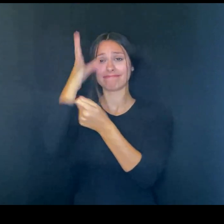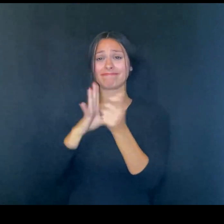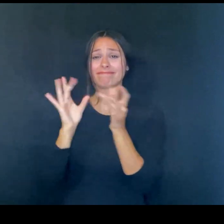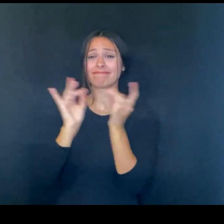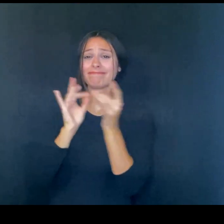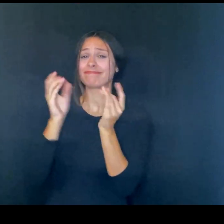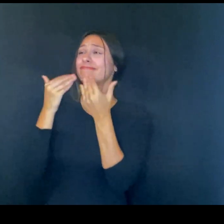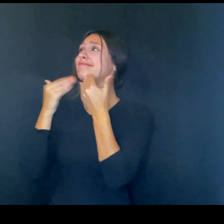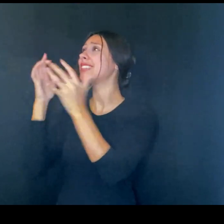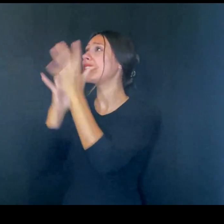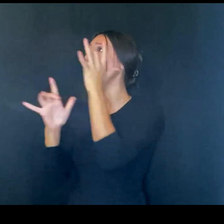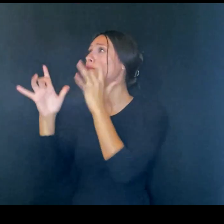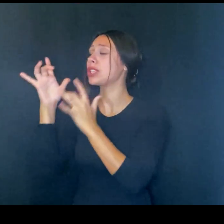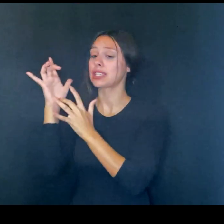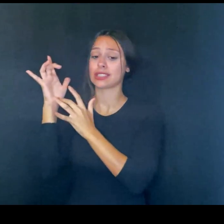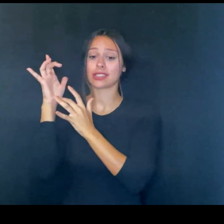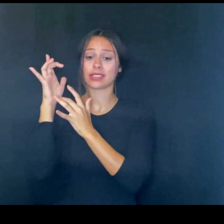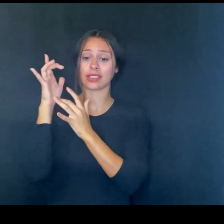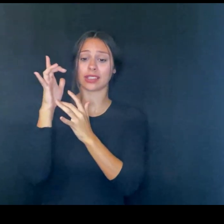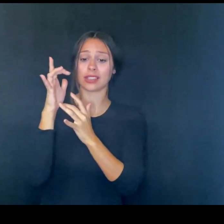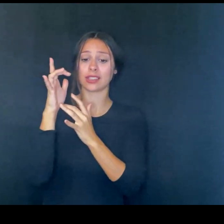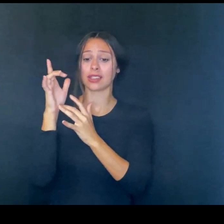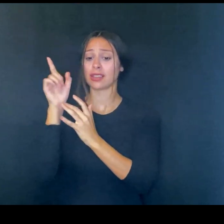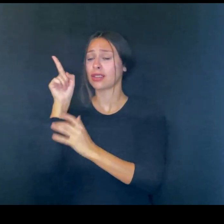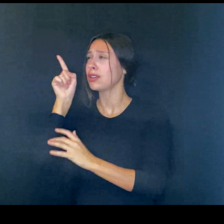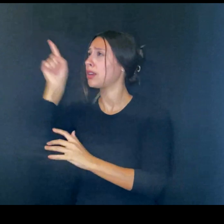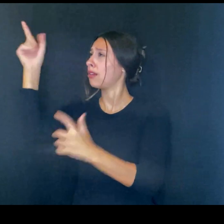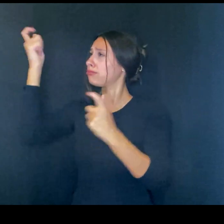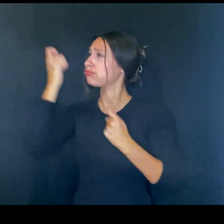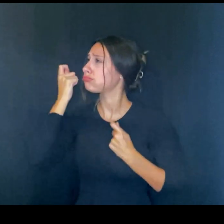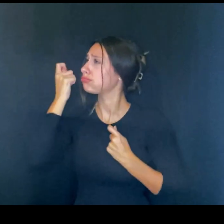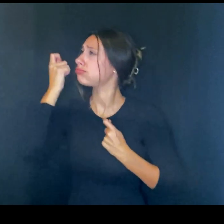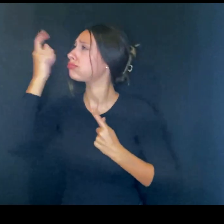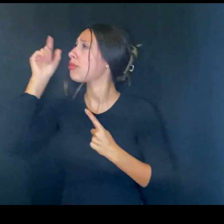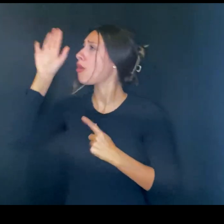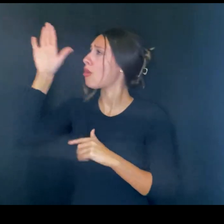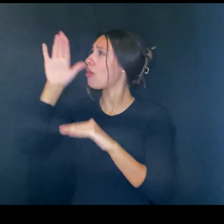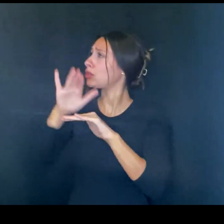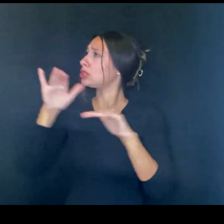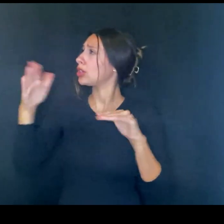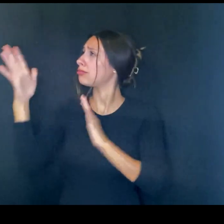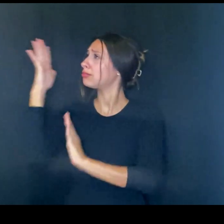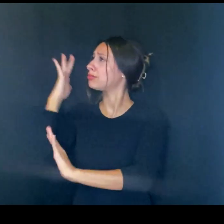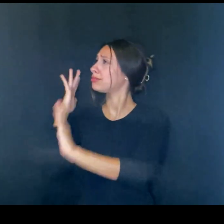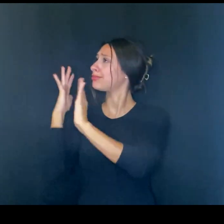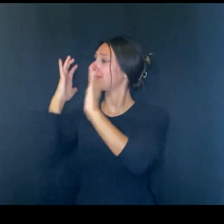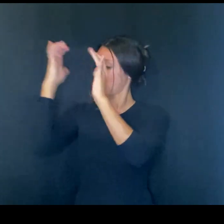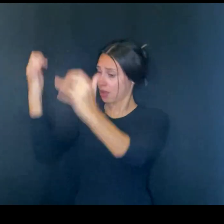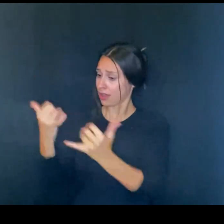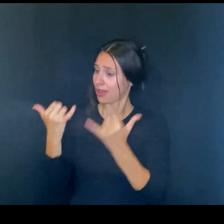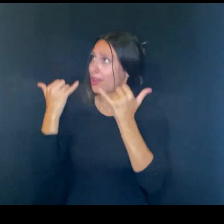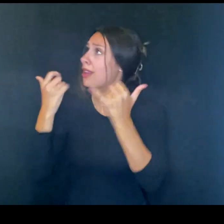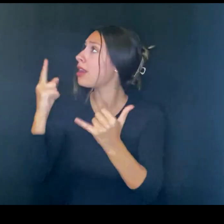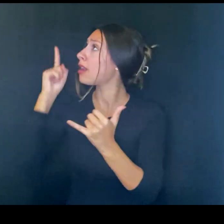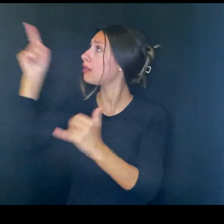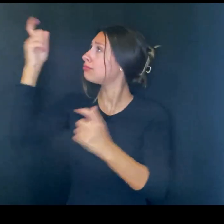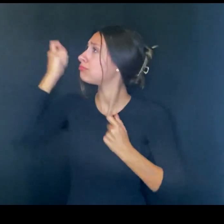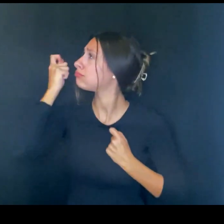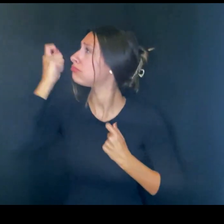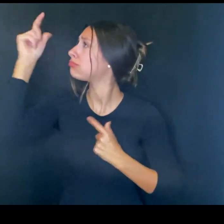Jesus, you hear your children, then you hear your